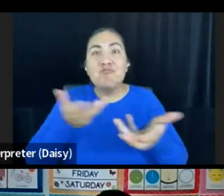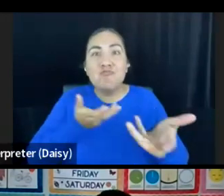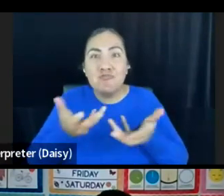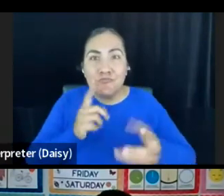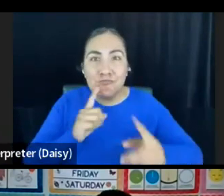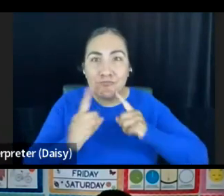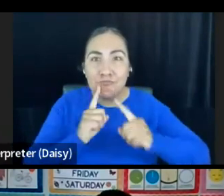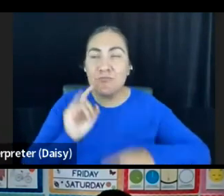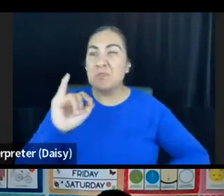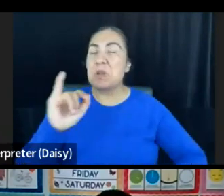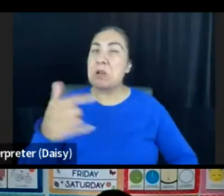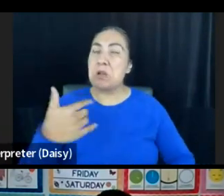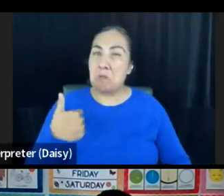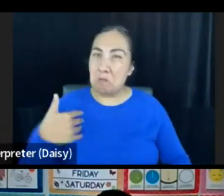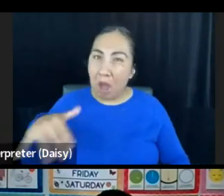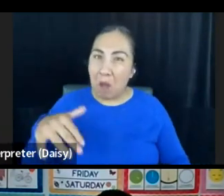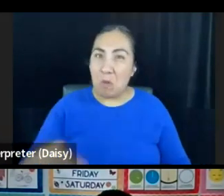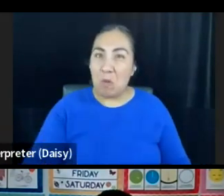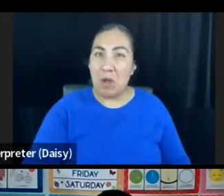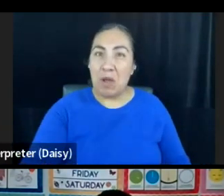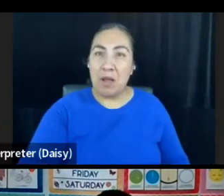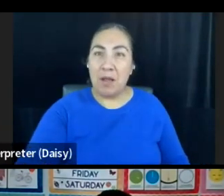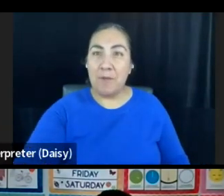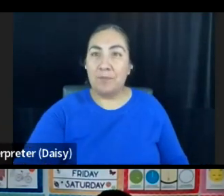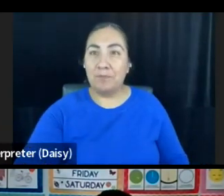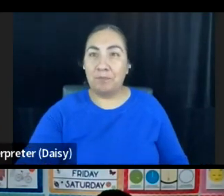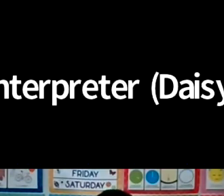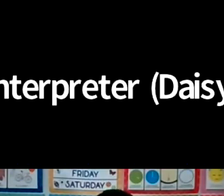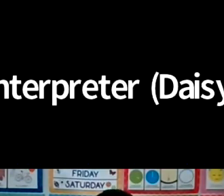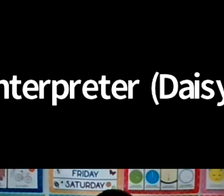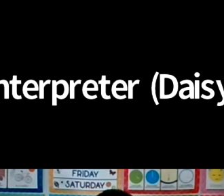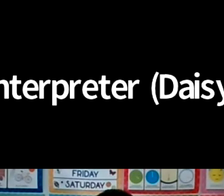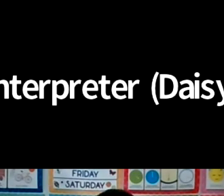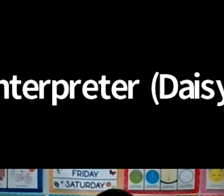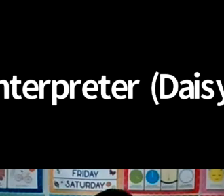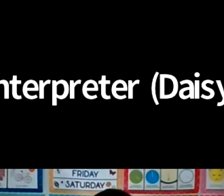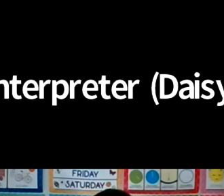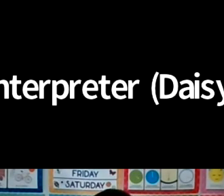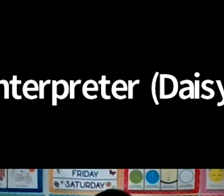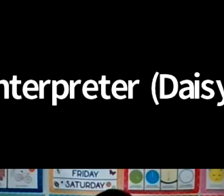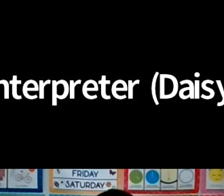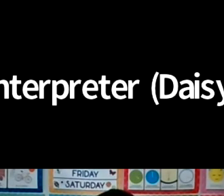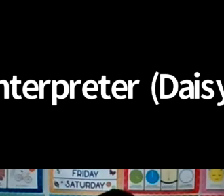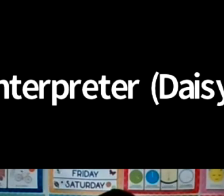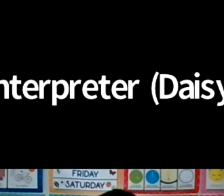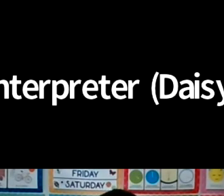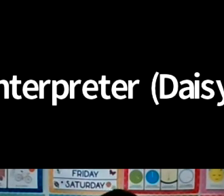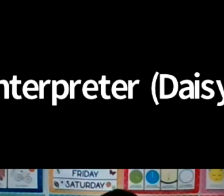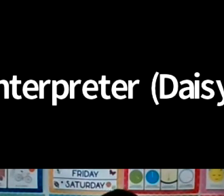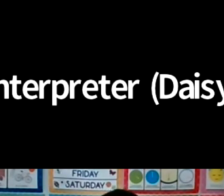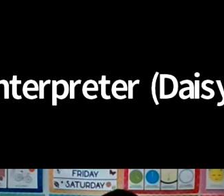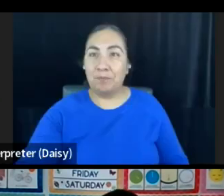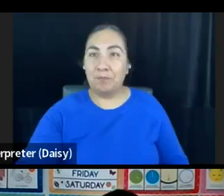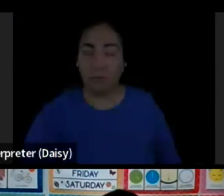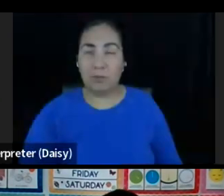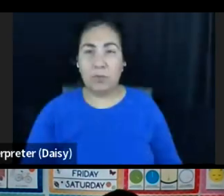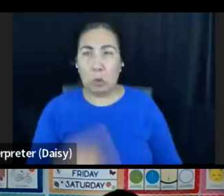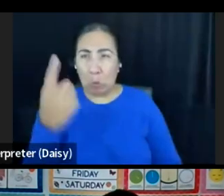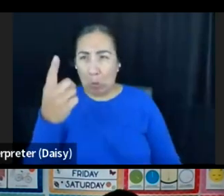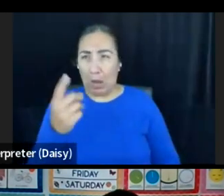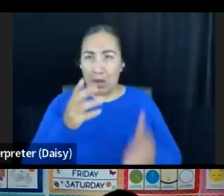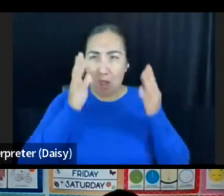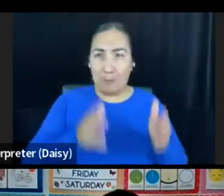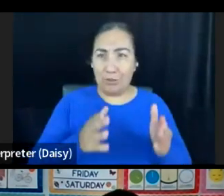affirming to hear the echoes of how, and one of the session participants brought this up, and I just want to echo it,